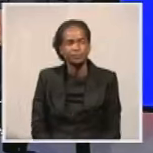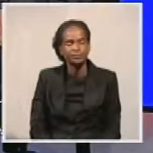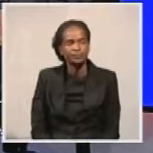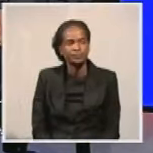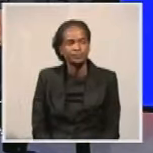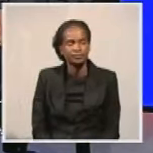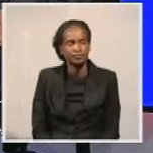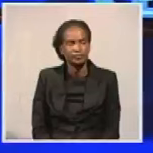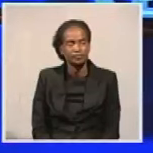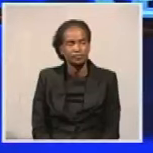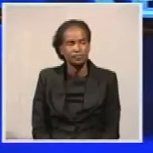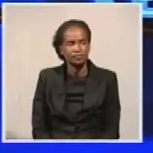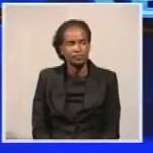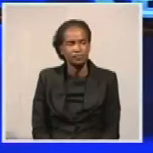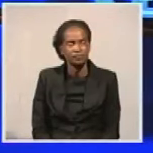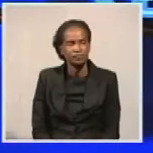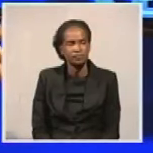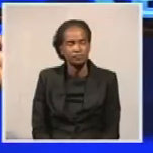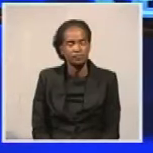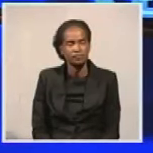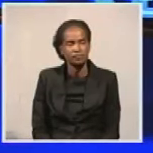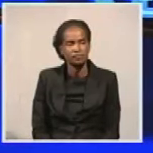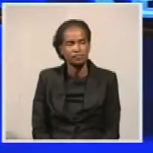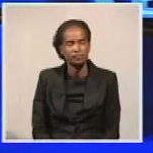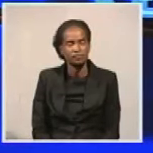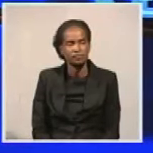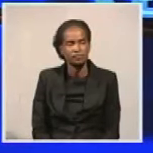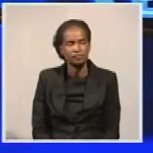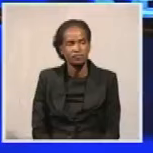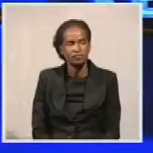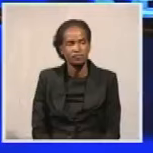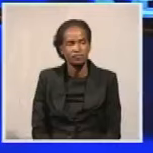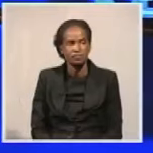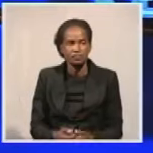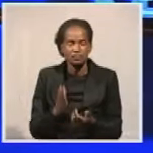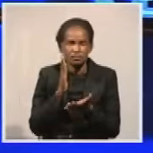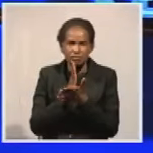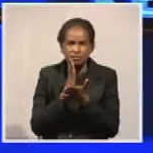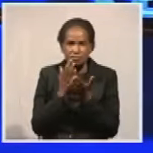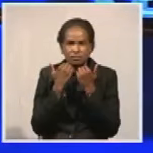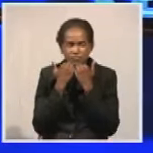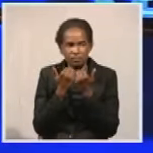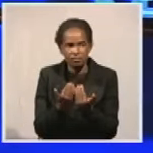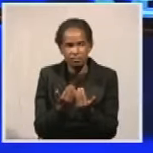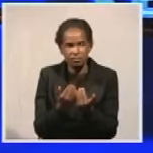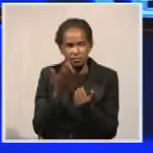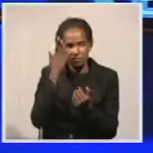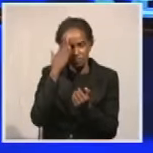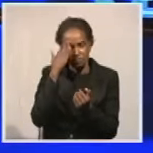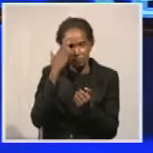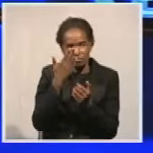Mm. It is important. You know, the late president used to like